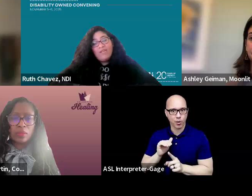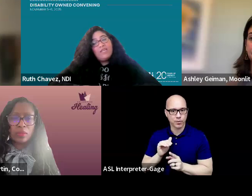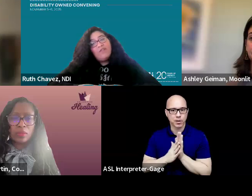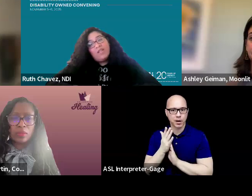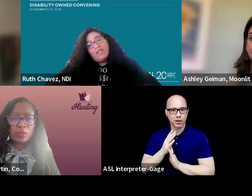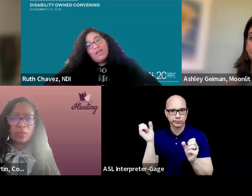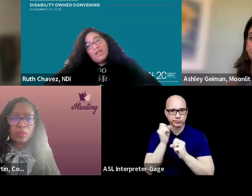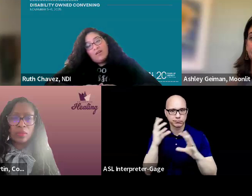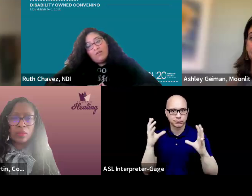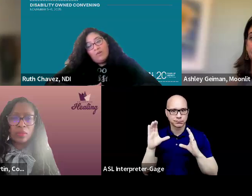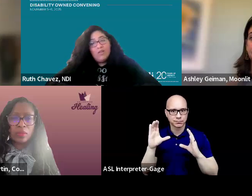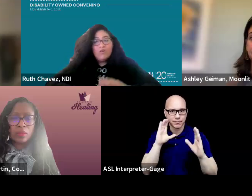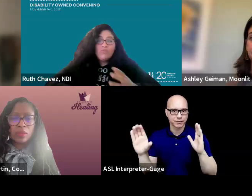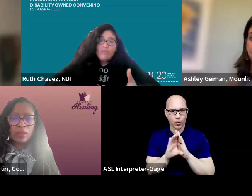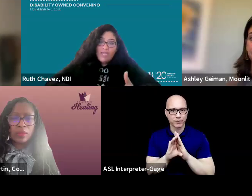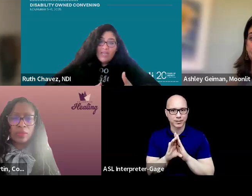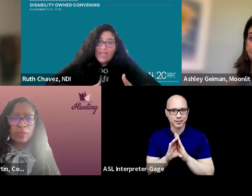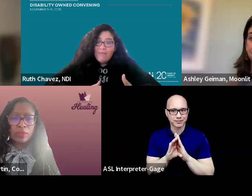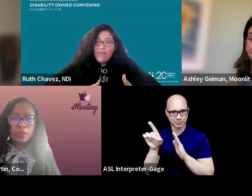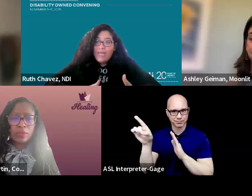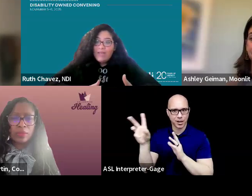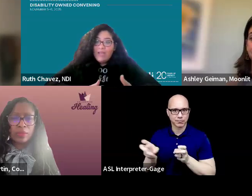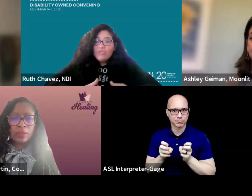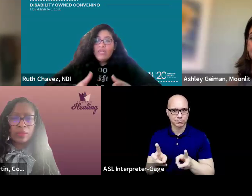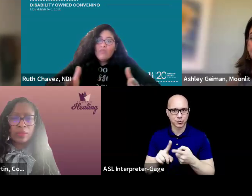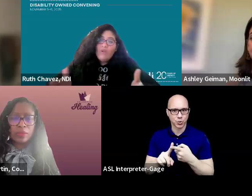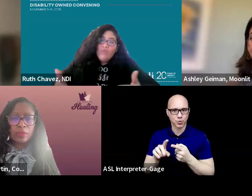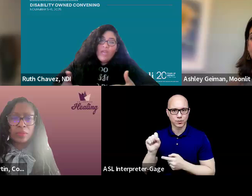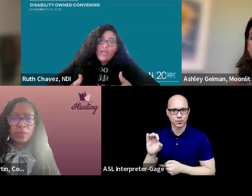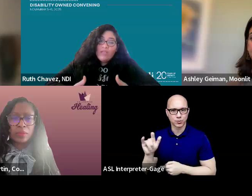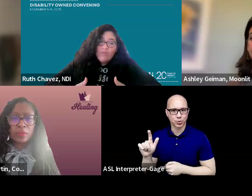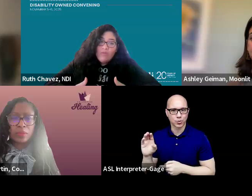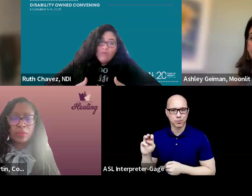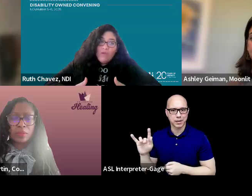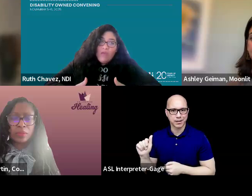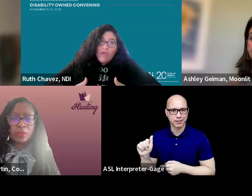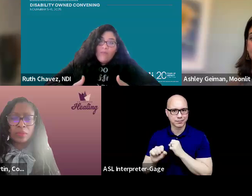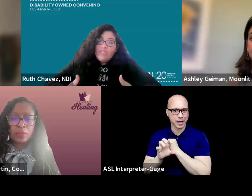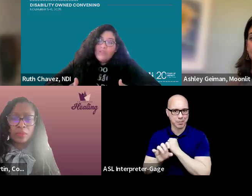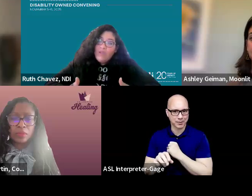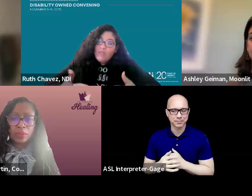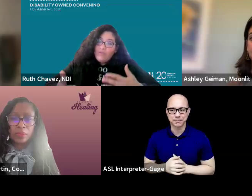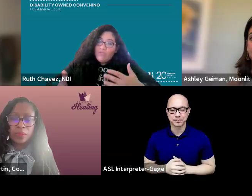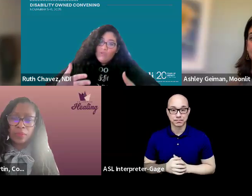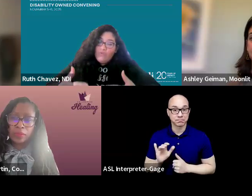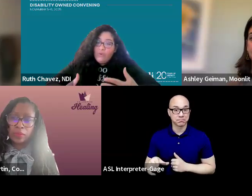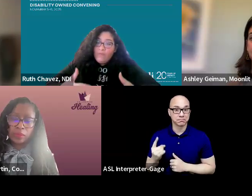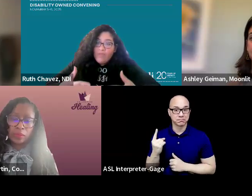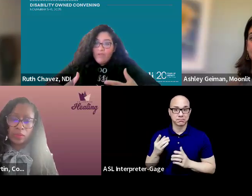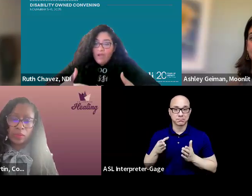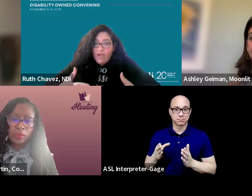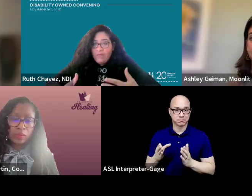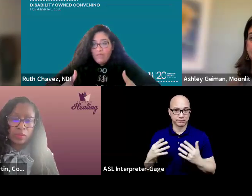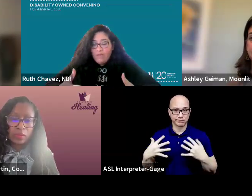visual graphics that you can then include in your social media campaign. So that's one way to integrate those